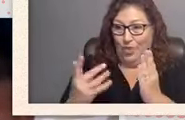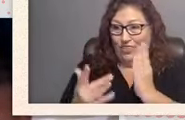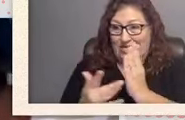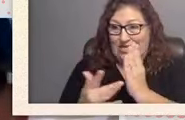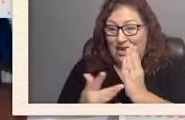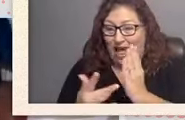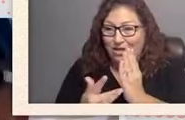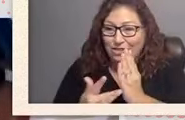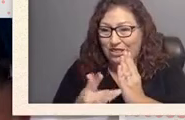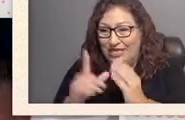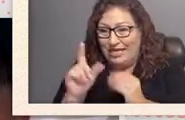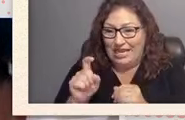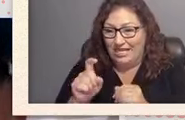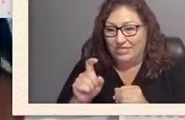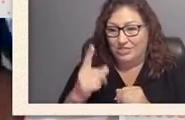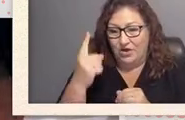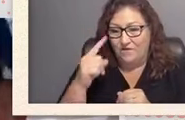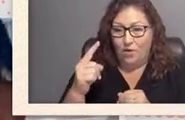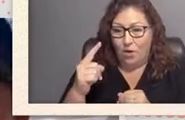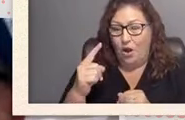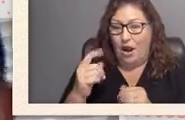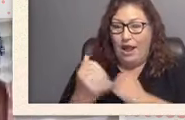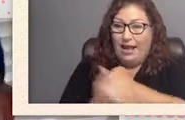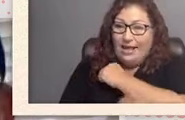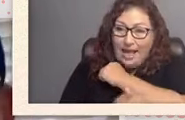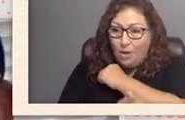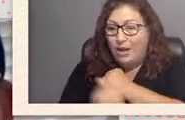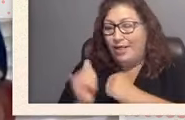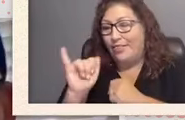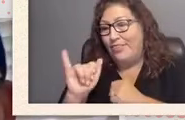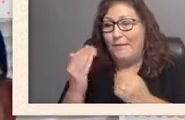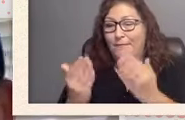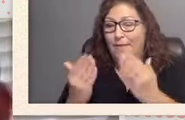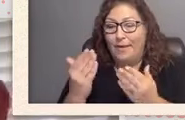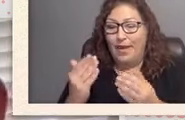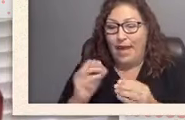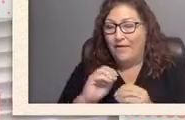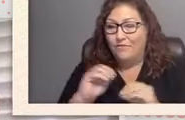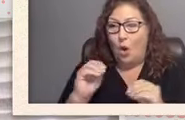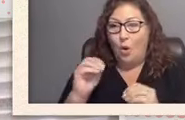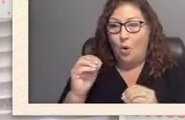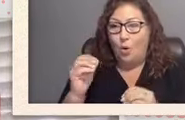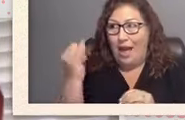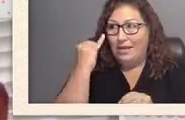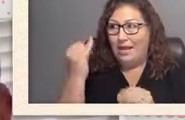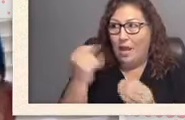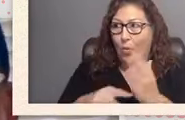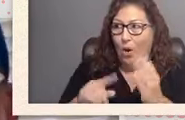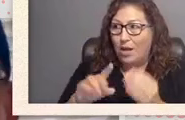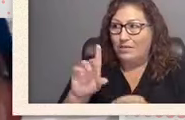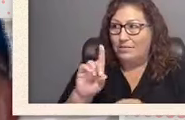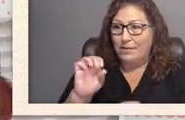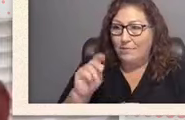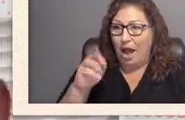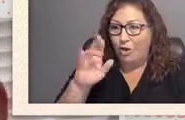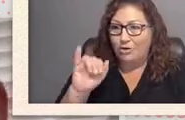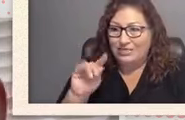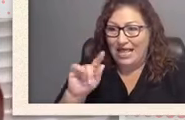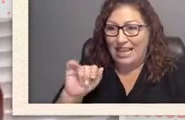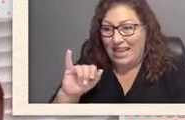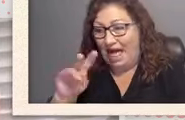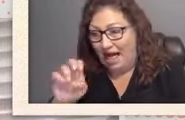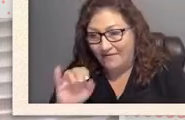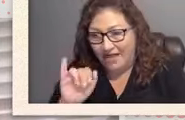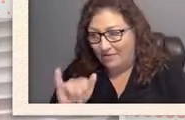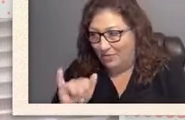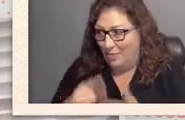technology needs are for a county that might have no idea what Democracy Live is to get it off the ground in a short period of time. But it would seem